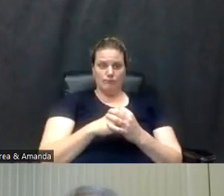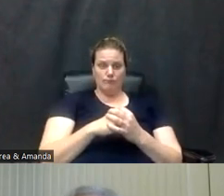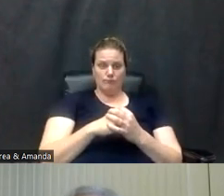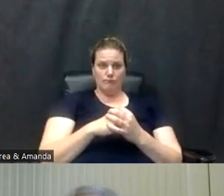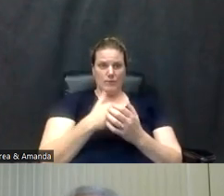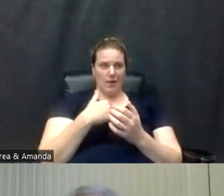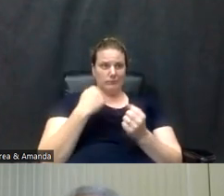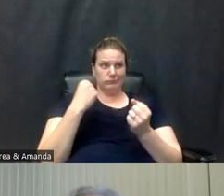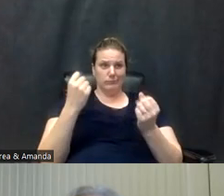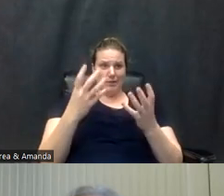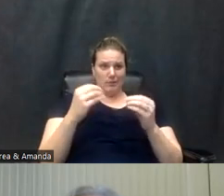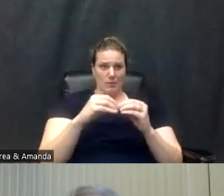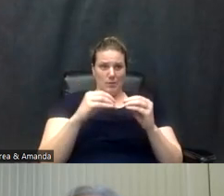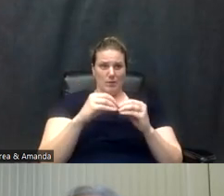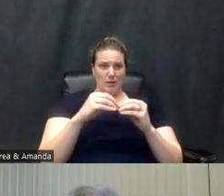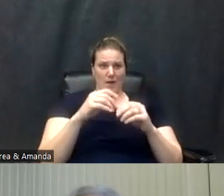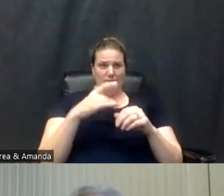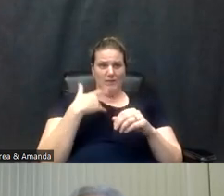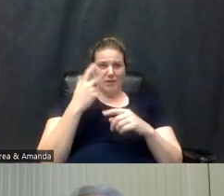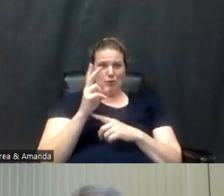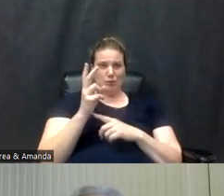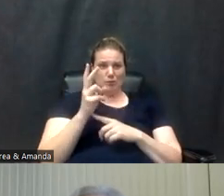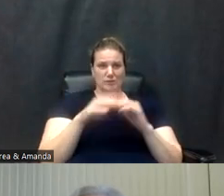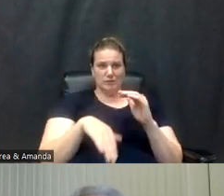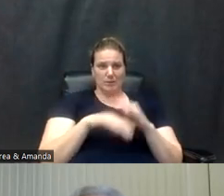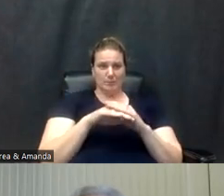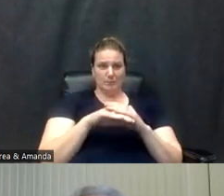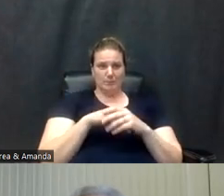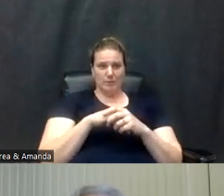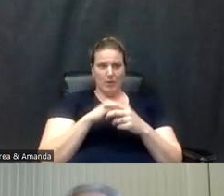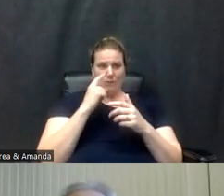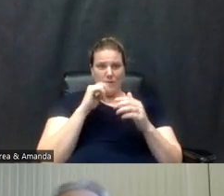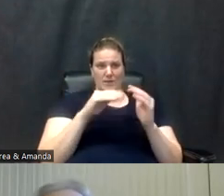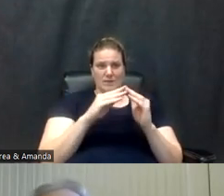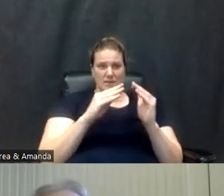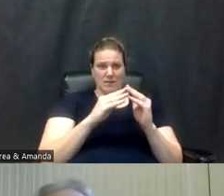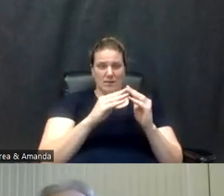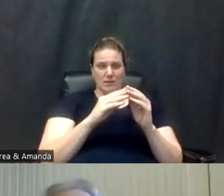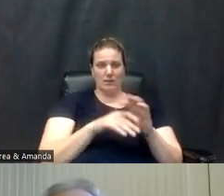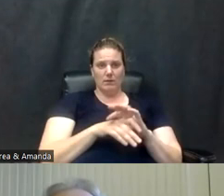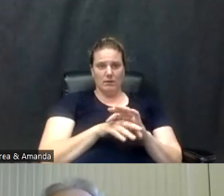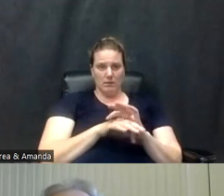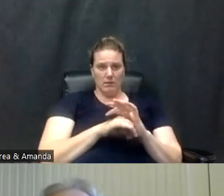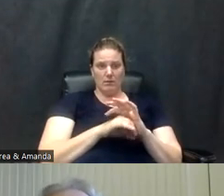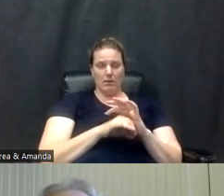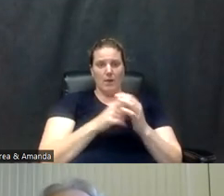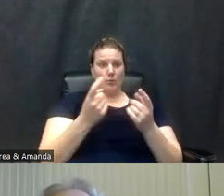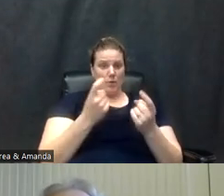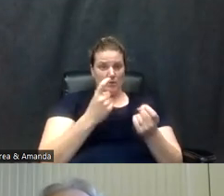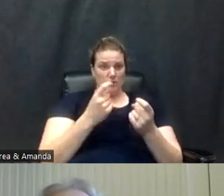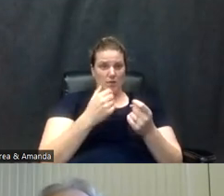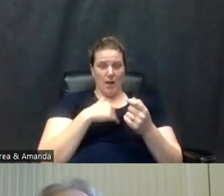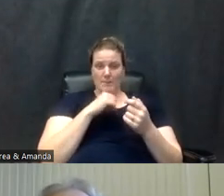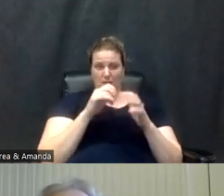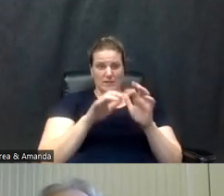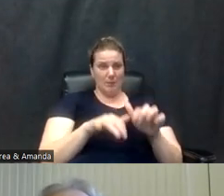There's a whole bunch more, but you know, I feel like my 2 minutes are already up just for this city. So I'm willing to take some questions. I haven't typed